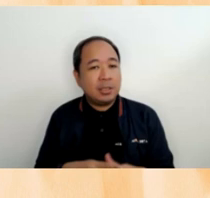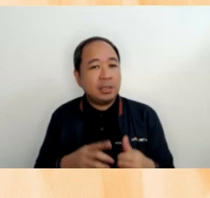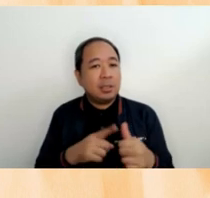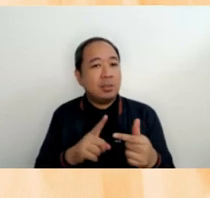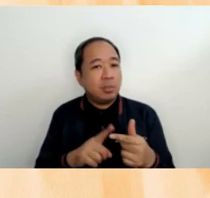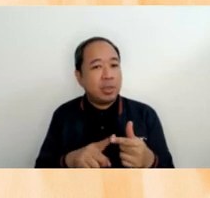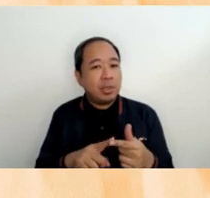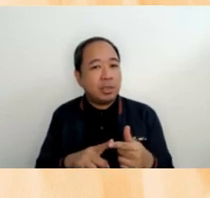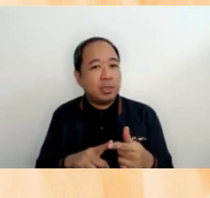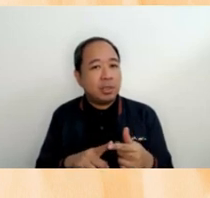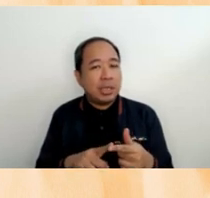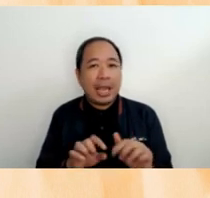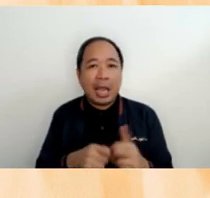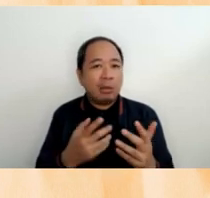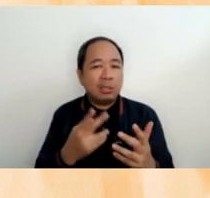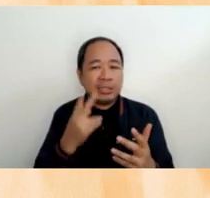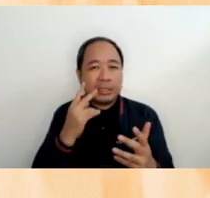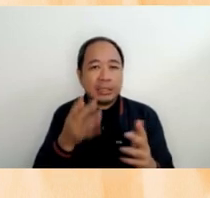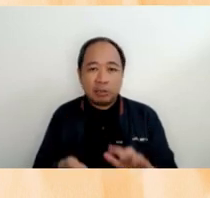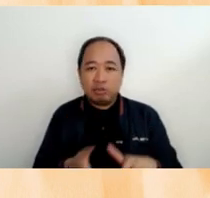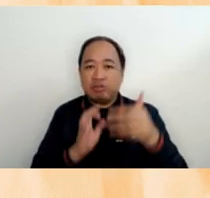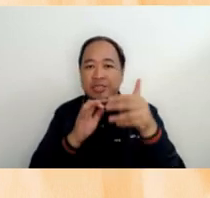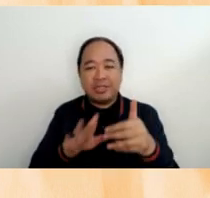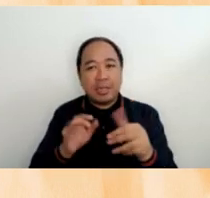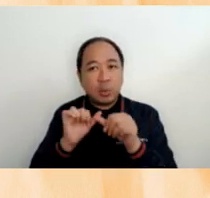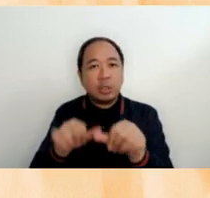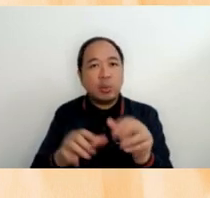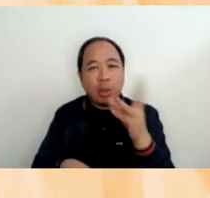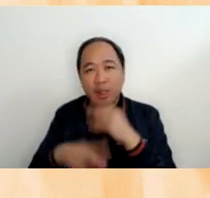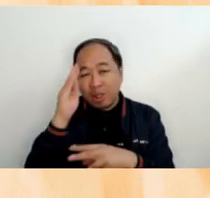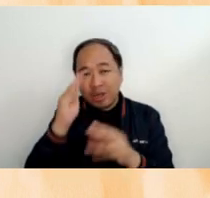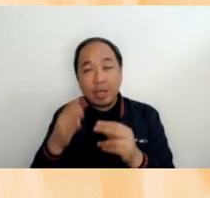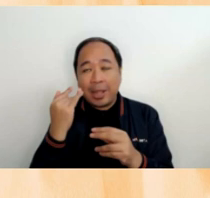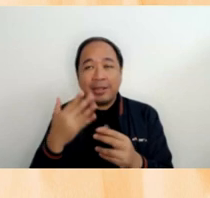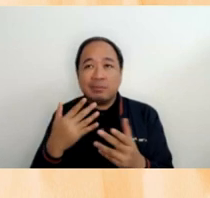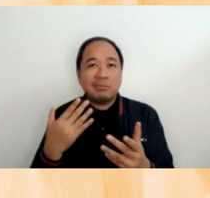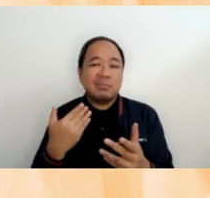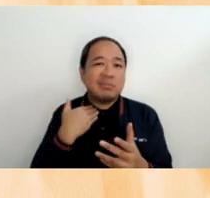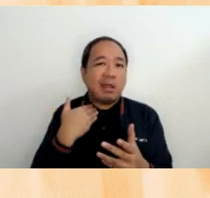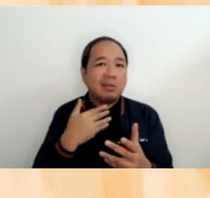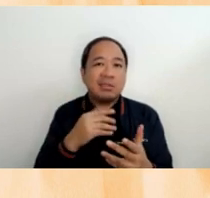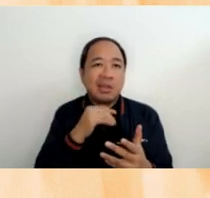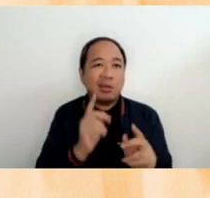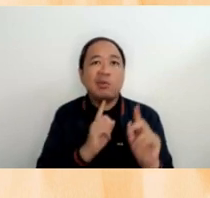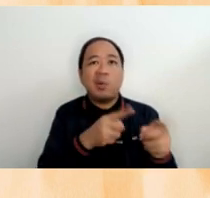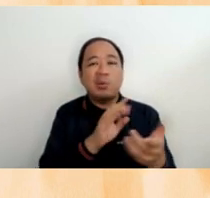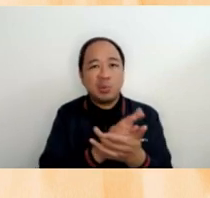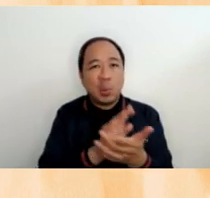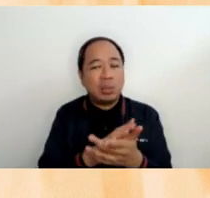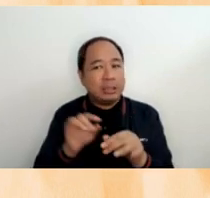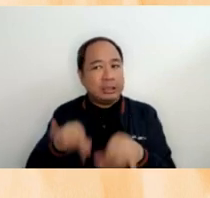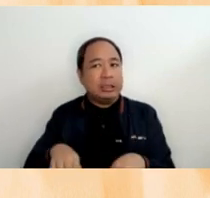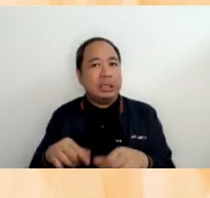in the continuity of learning as they stop going to school, and even when